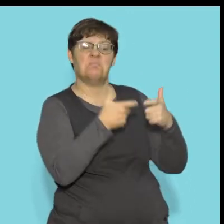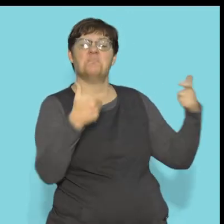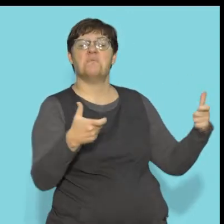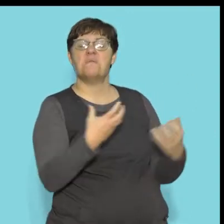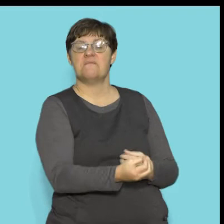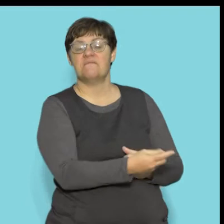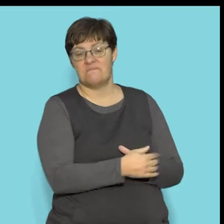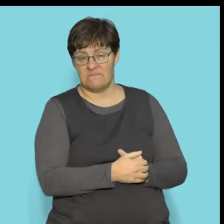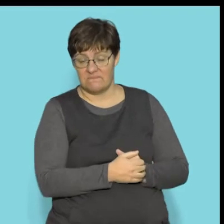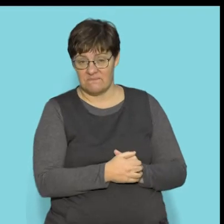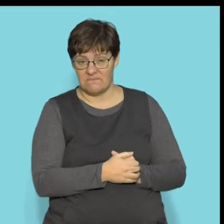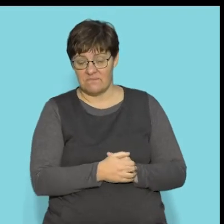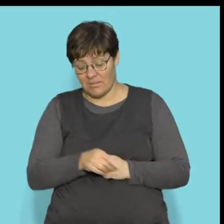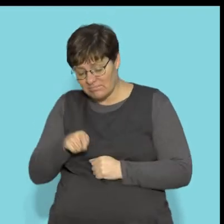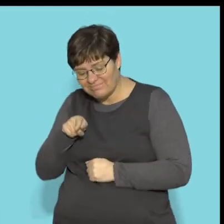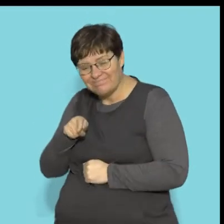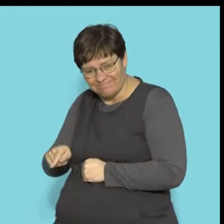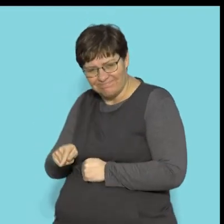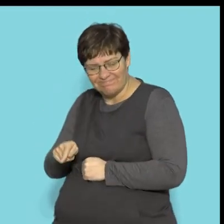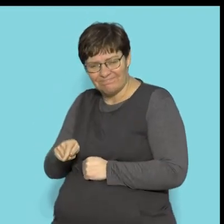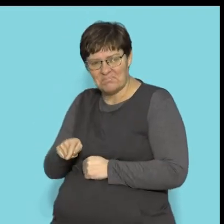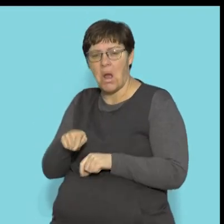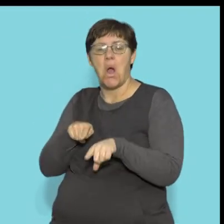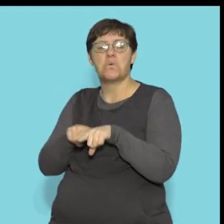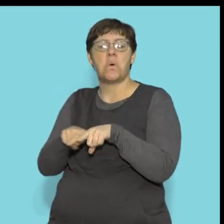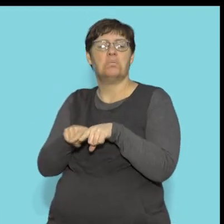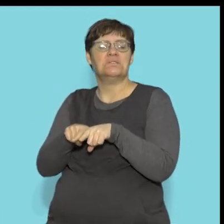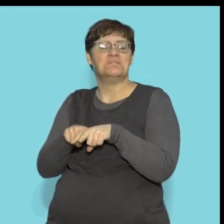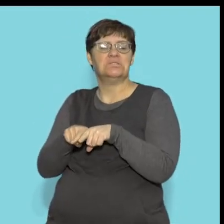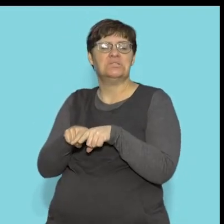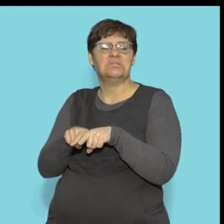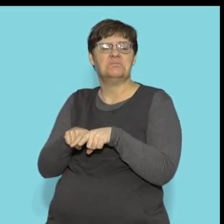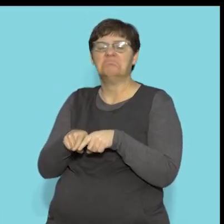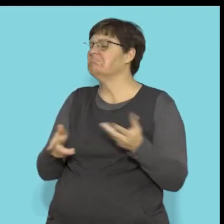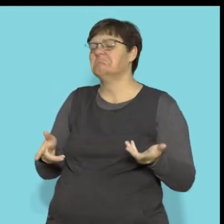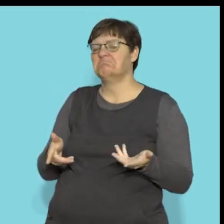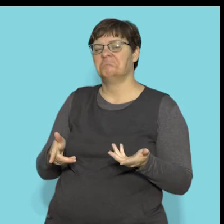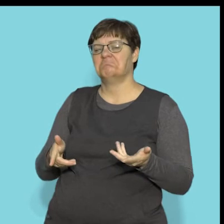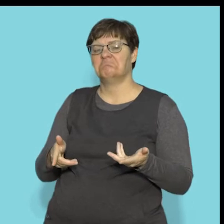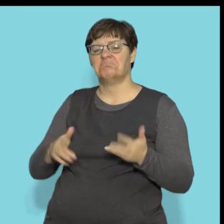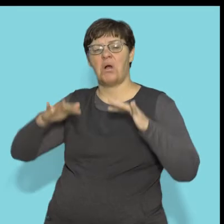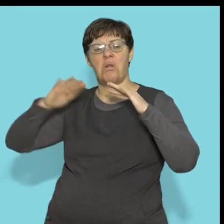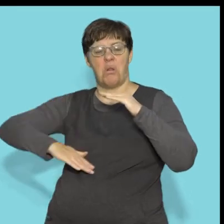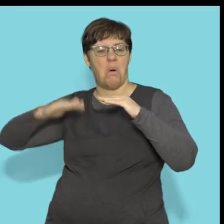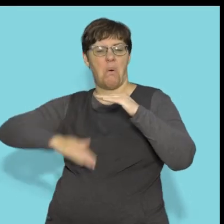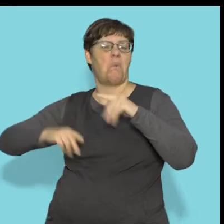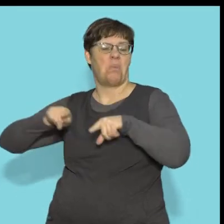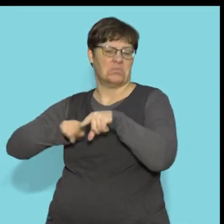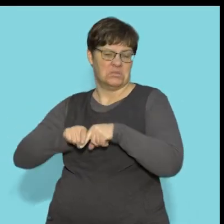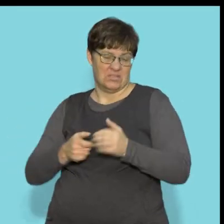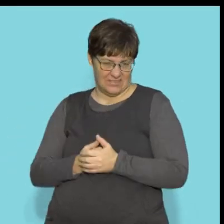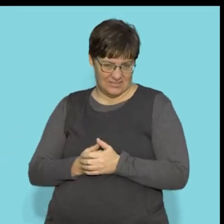competition. In pot B, there was more space. lower population